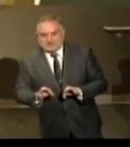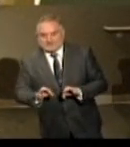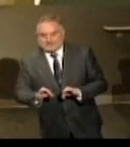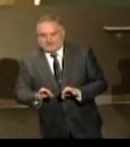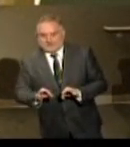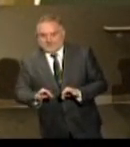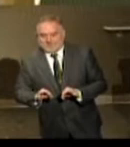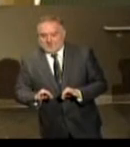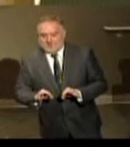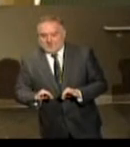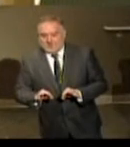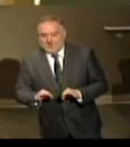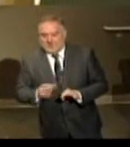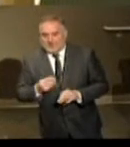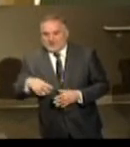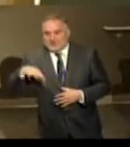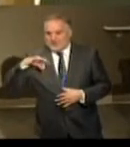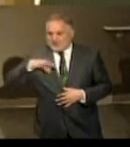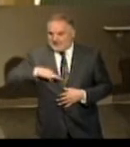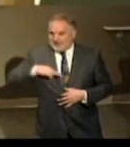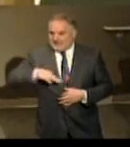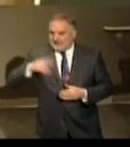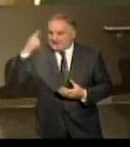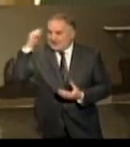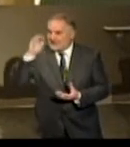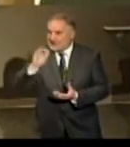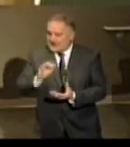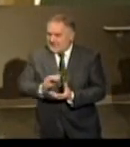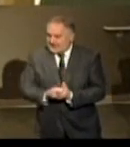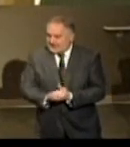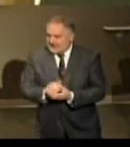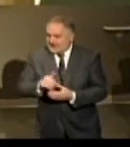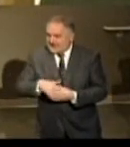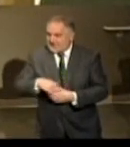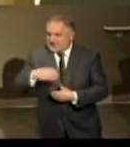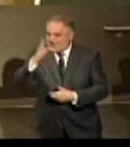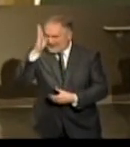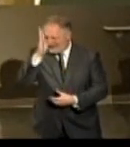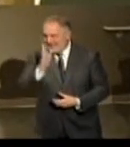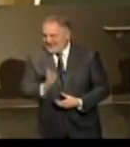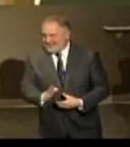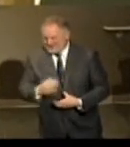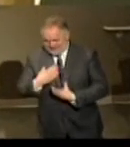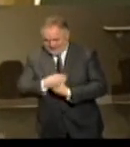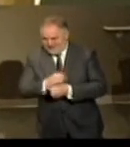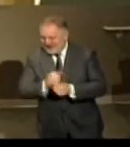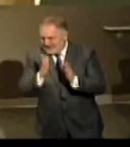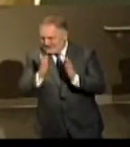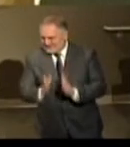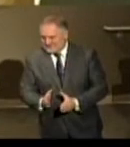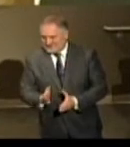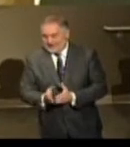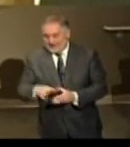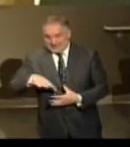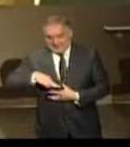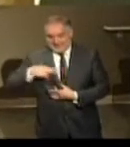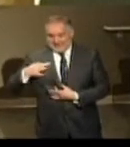on purpose, and the benefits of believing in the Creator. There's benefits of it.